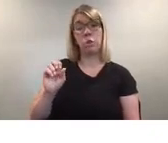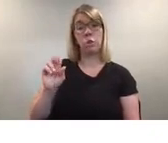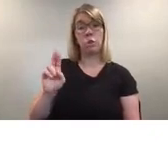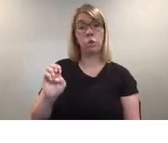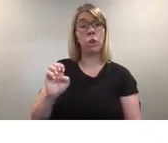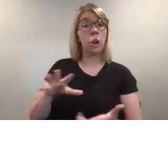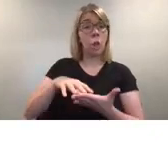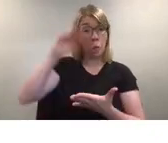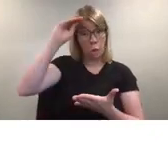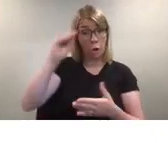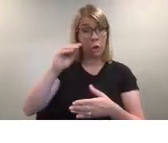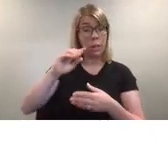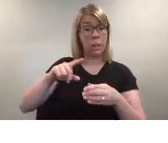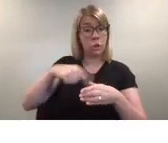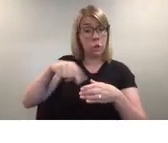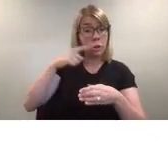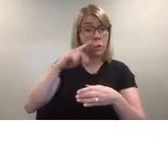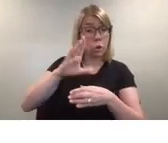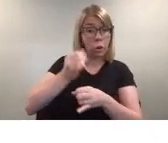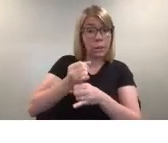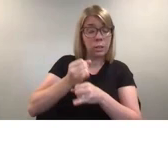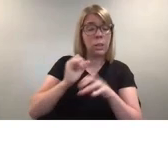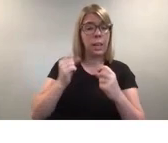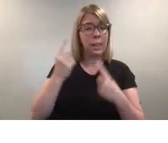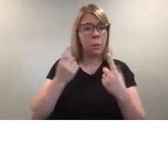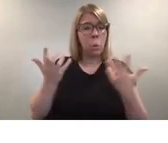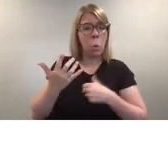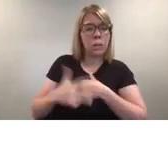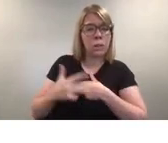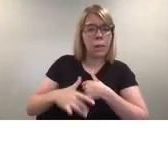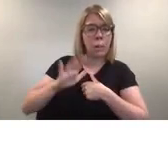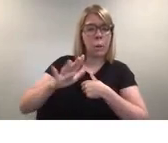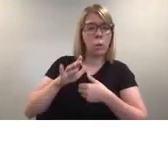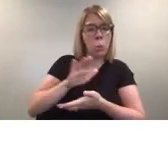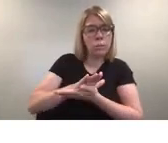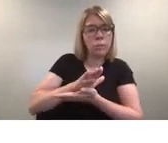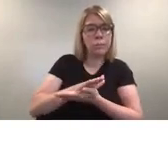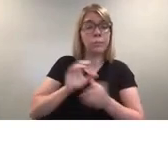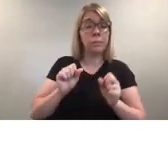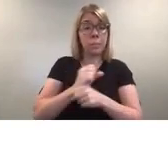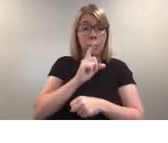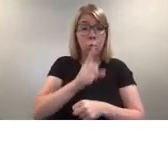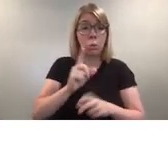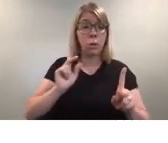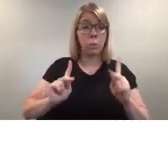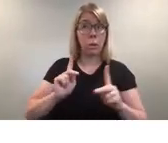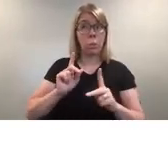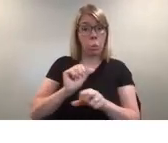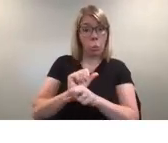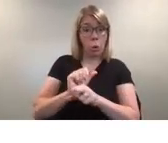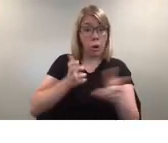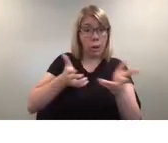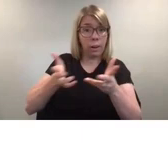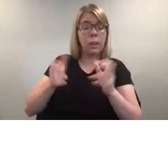would be a place where you could think about your own tools that you have available. So you can make sure that the folks that you're working with have access